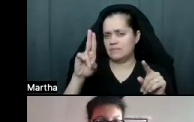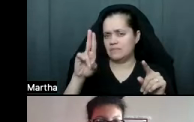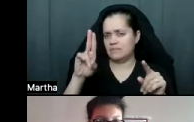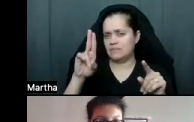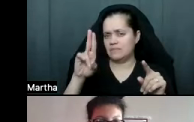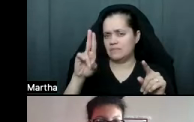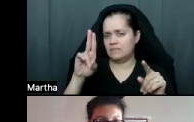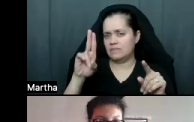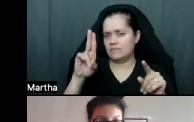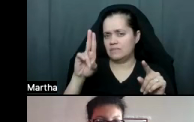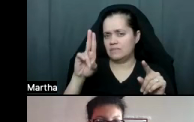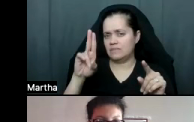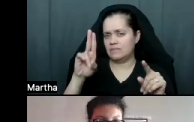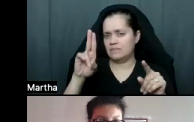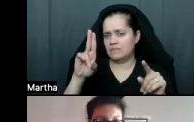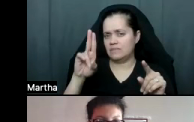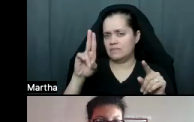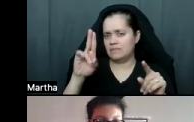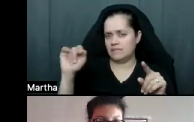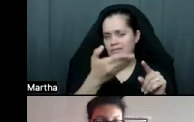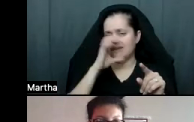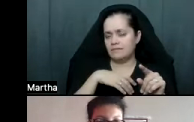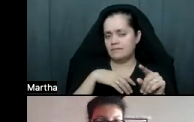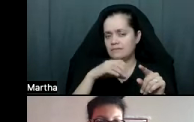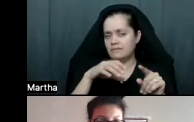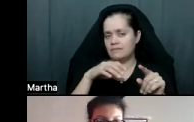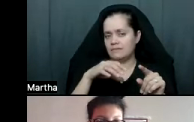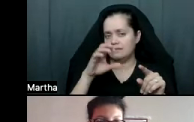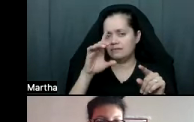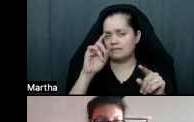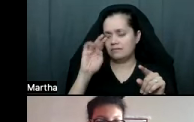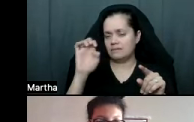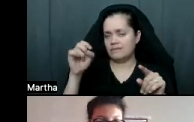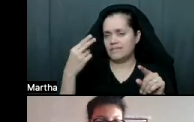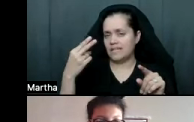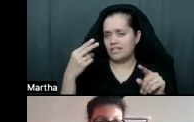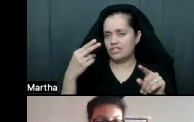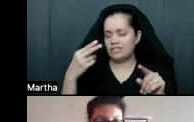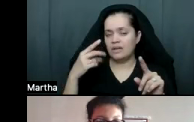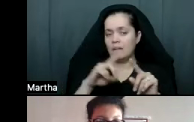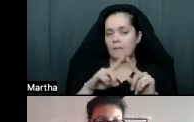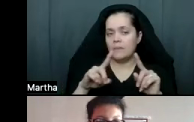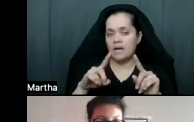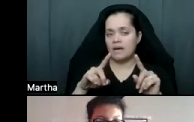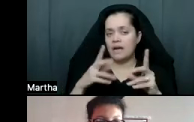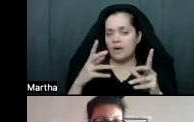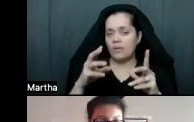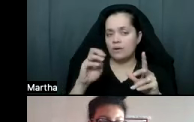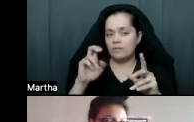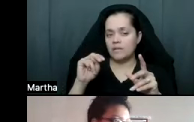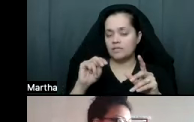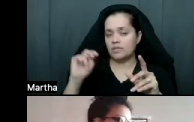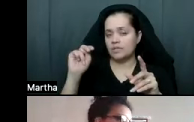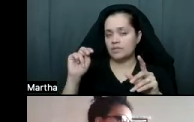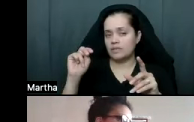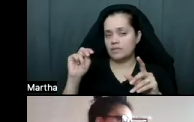with Danish ancestry. But Iowa, Minnesota, North Dakota, Nebraska, and a bit